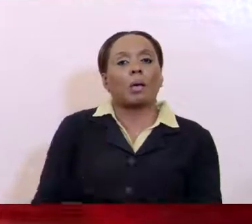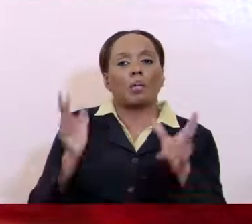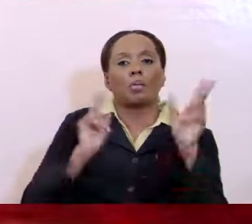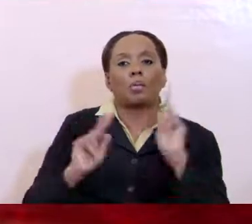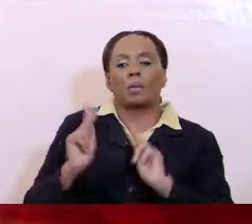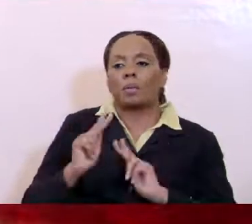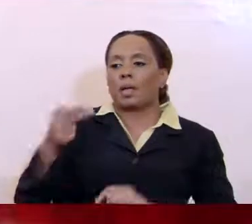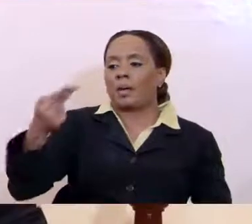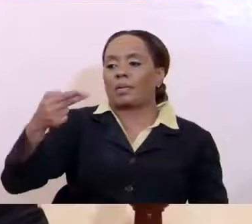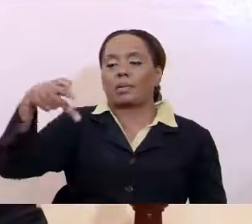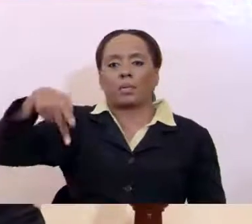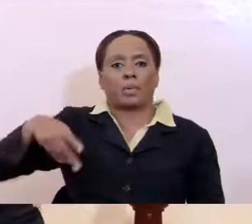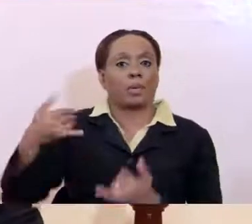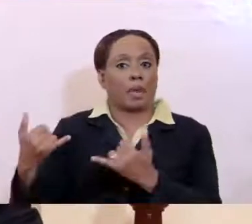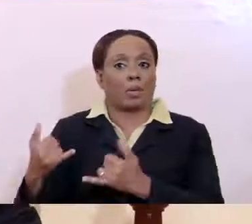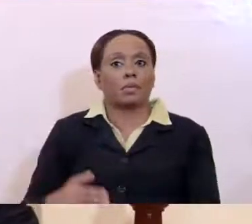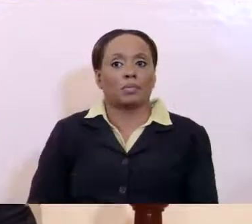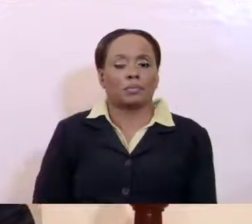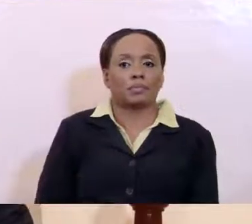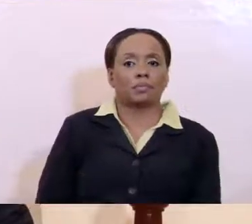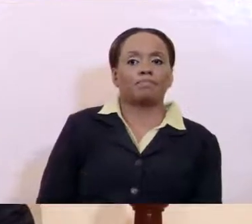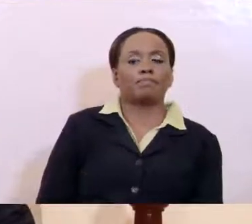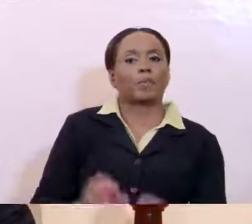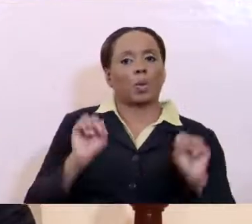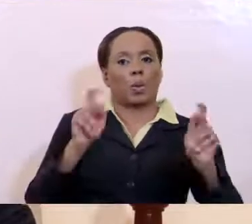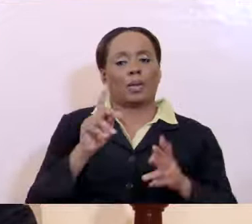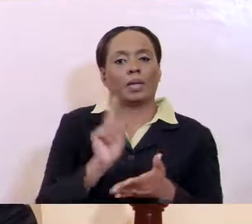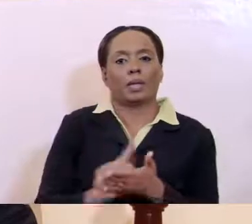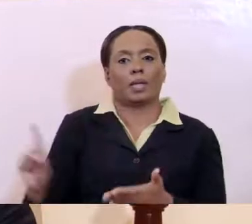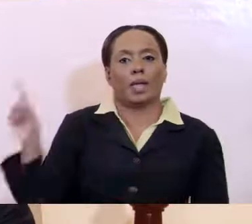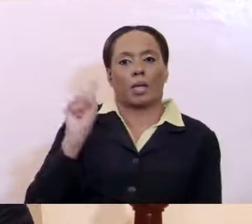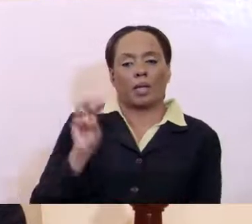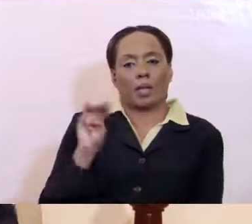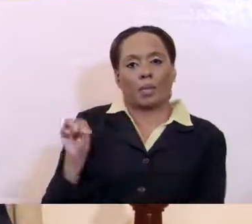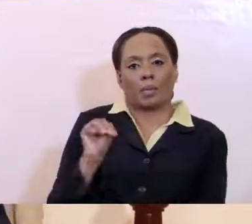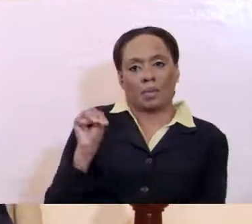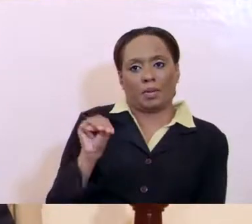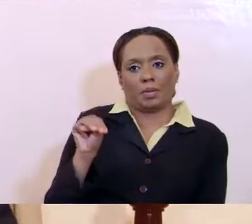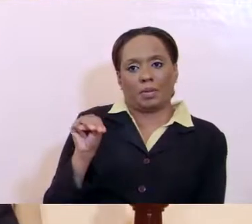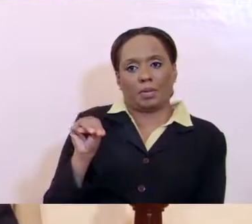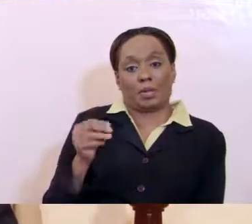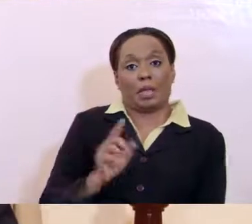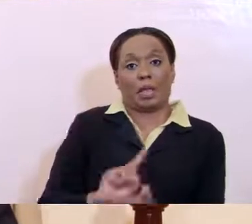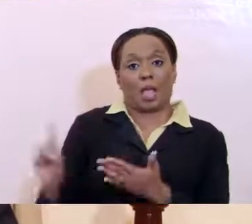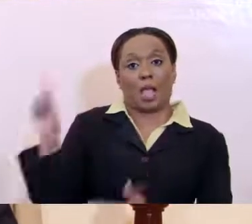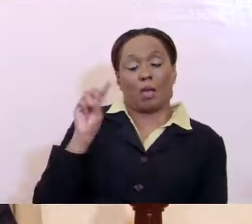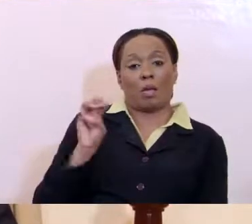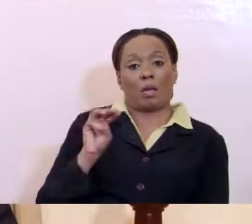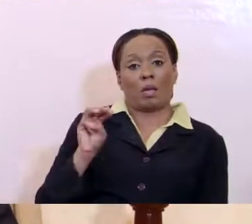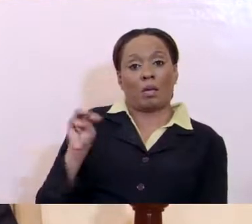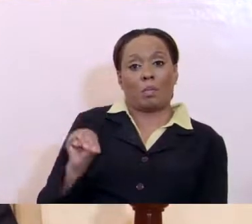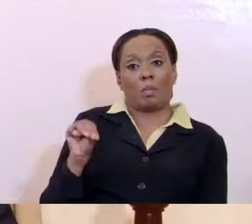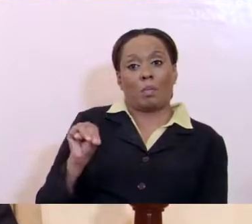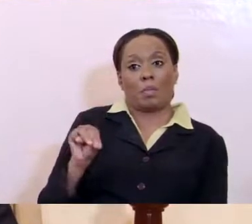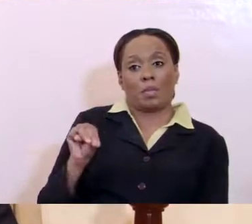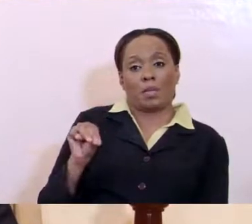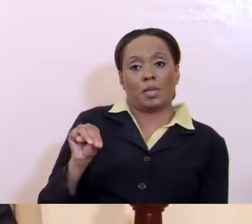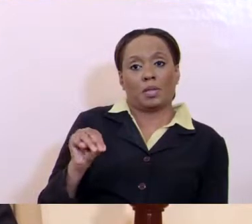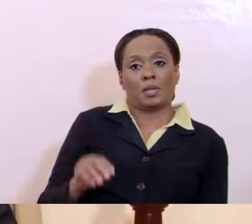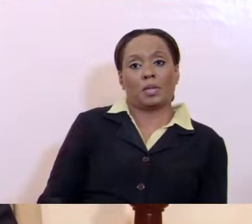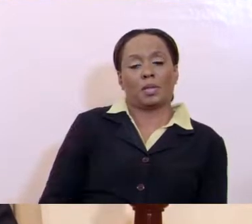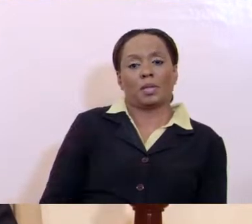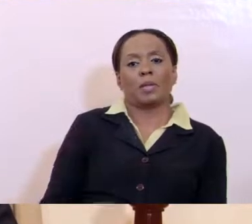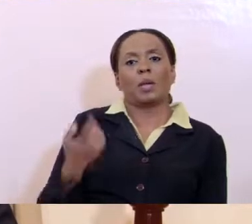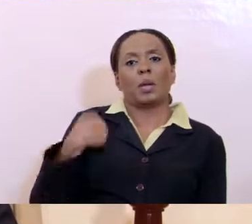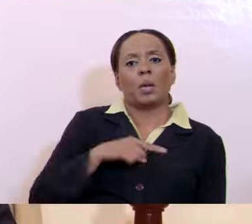Point? Right. So last week, Monday, during the press conference, actually, we would have